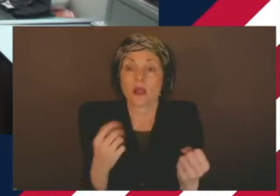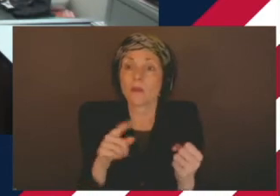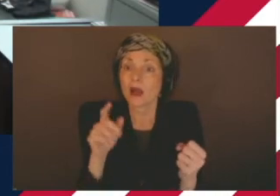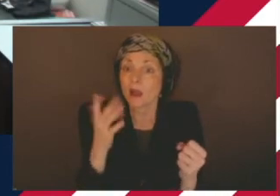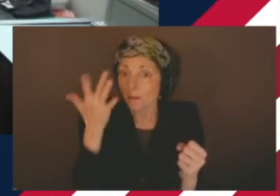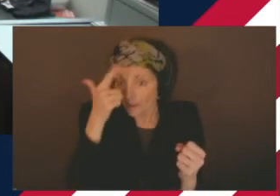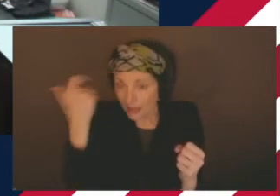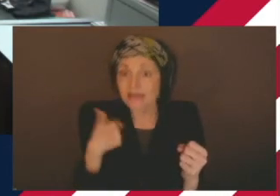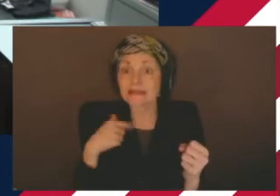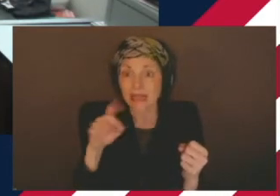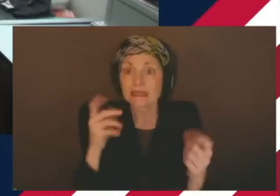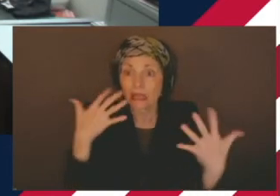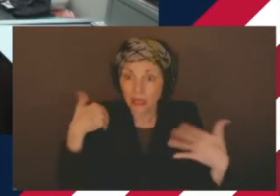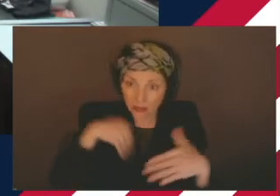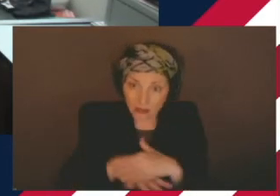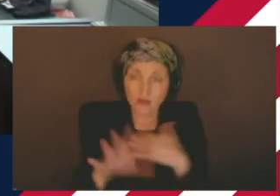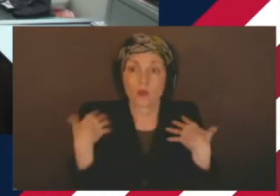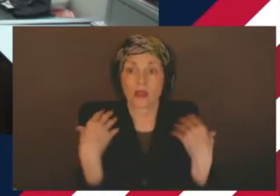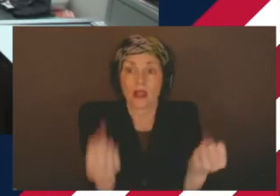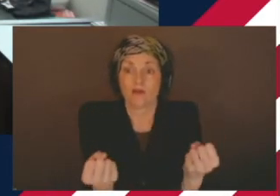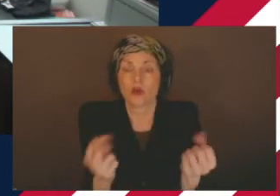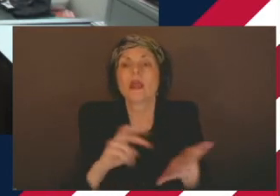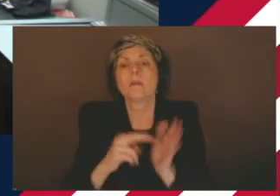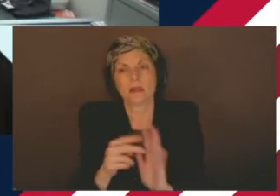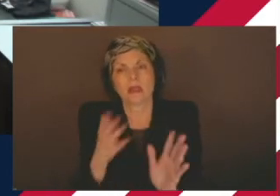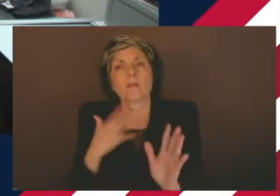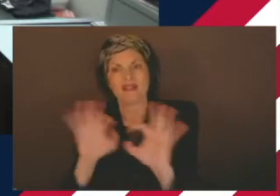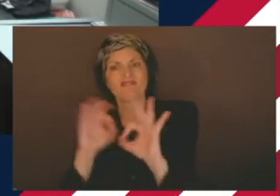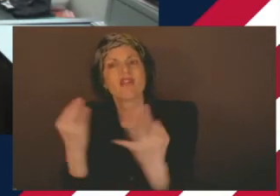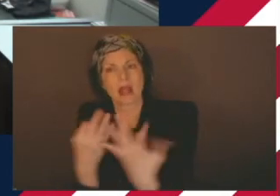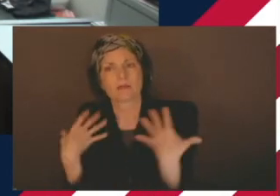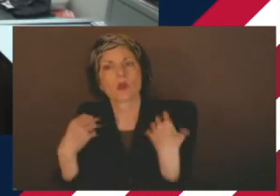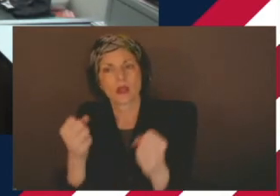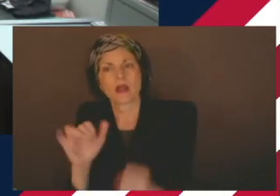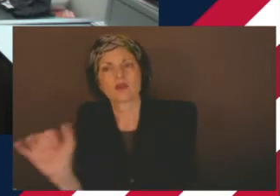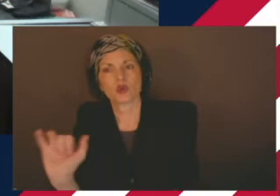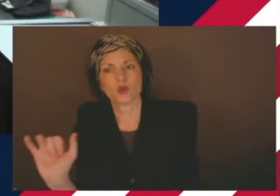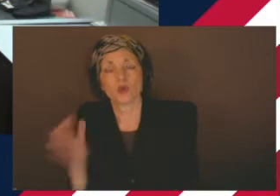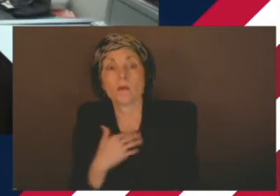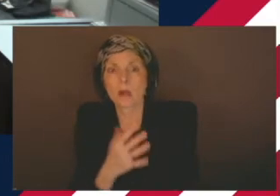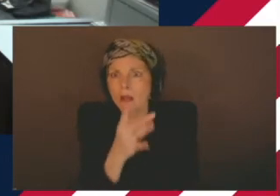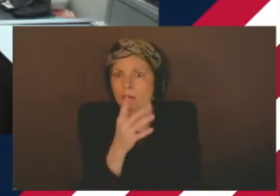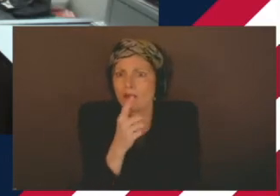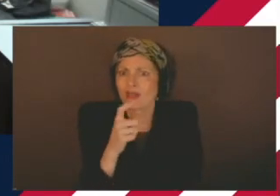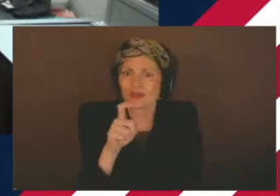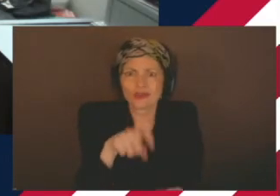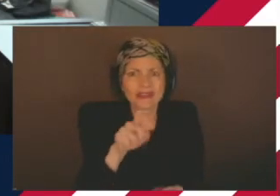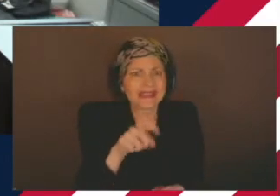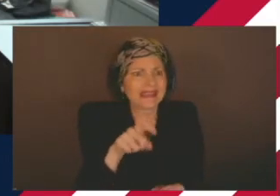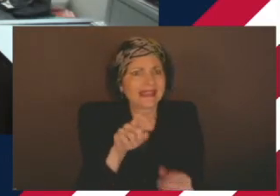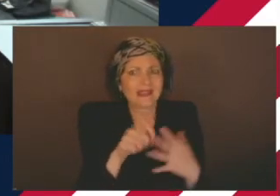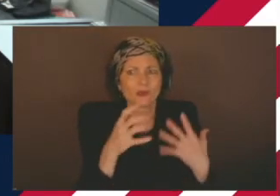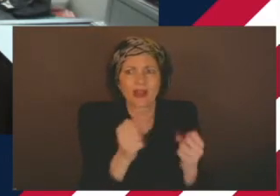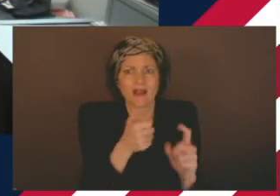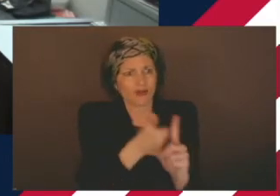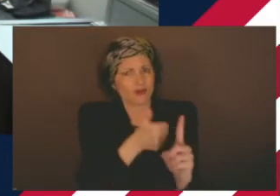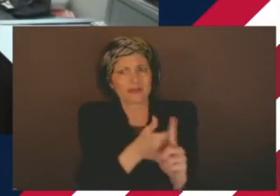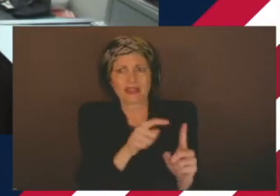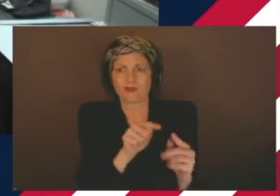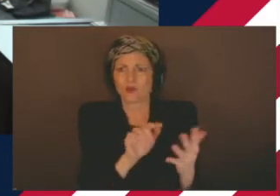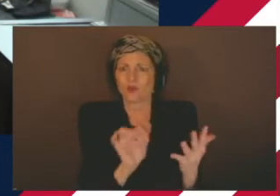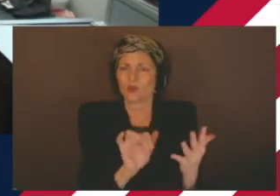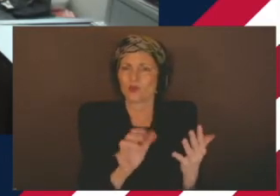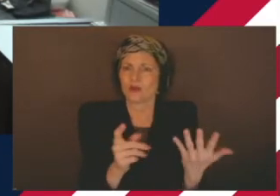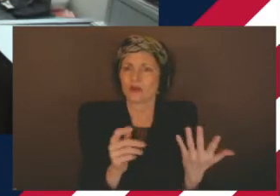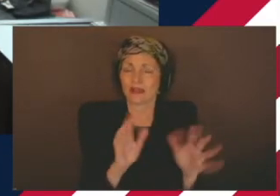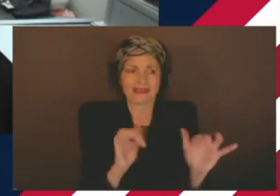mother could have used support services and people, mentors, a peer mentorship model, just like I had when I was in